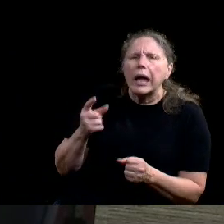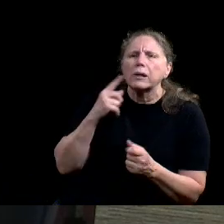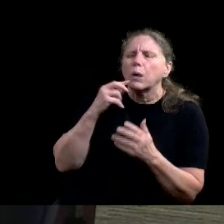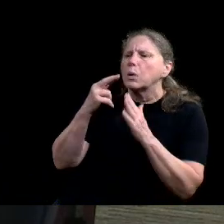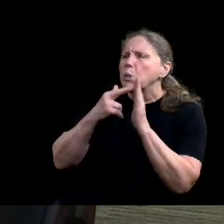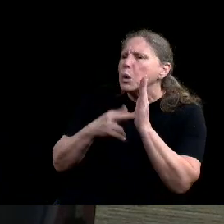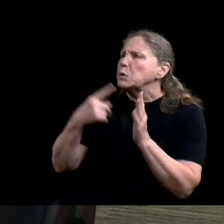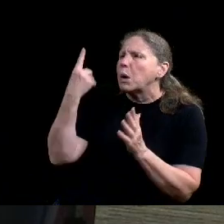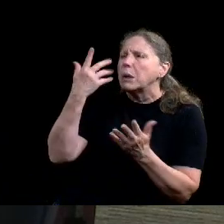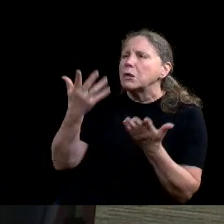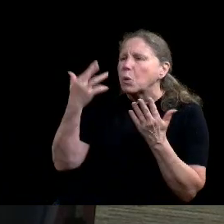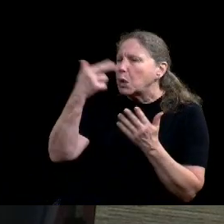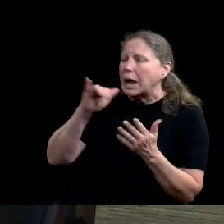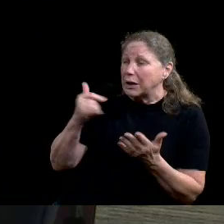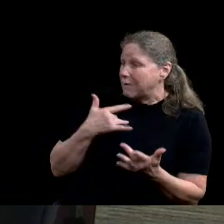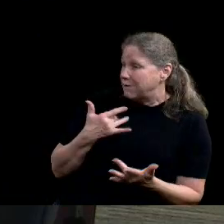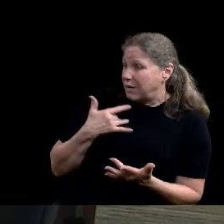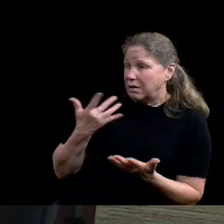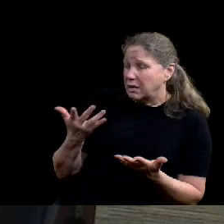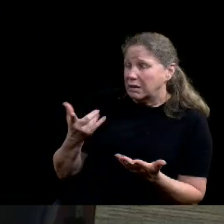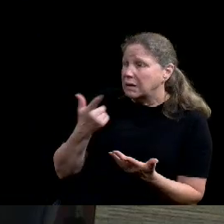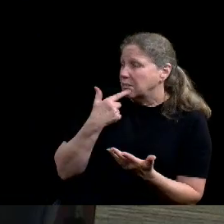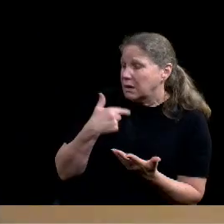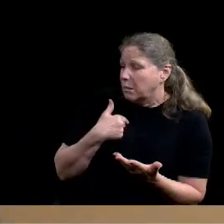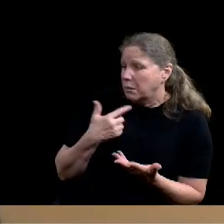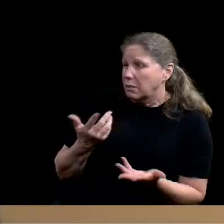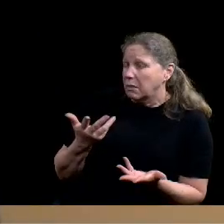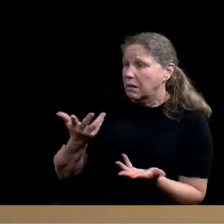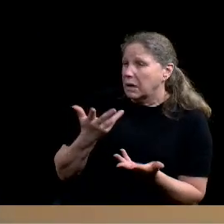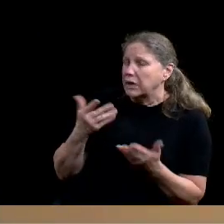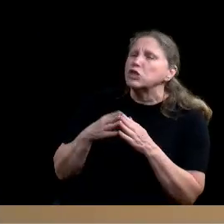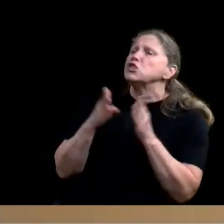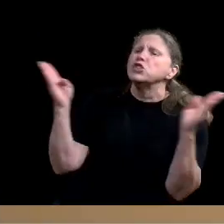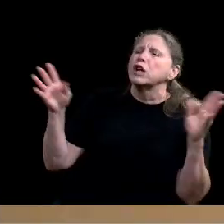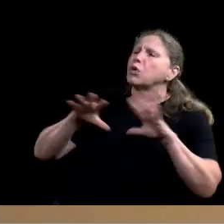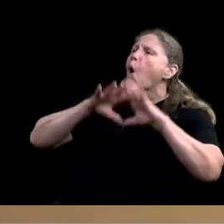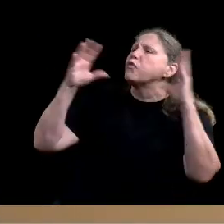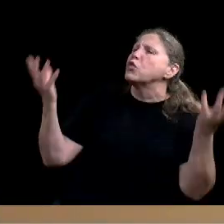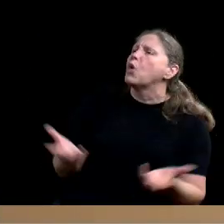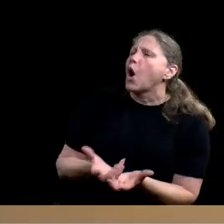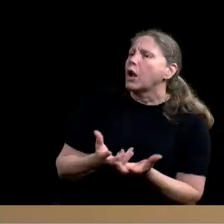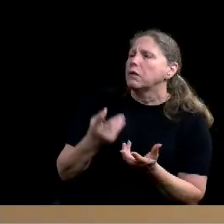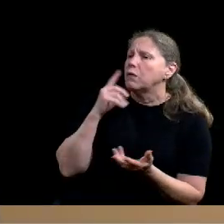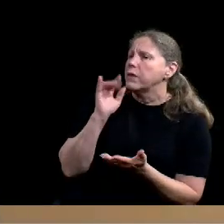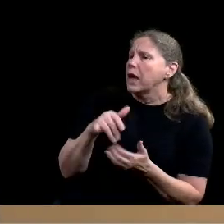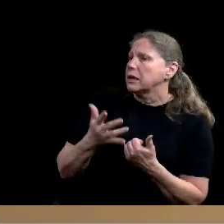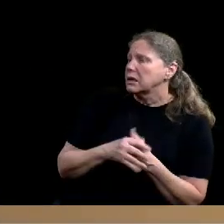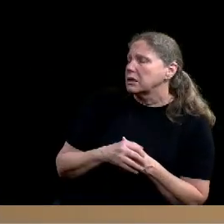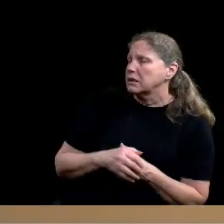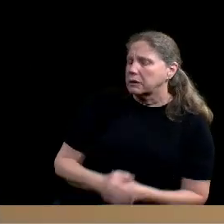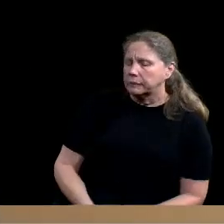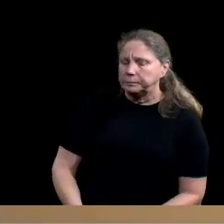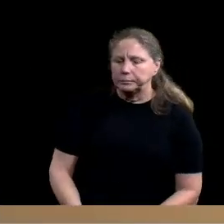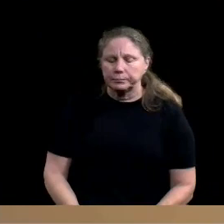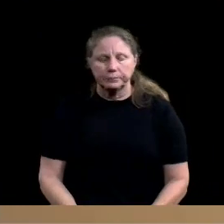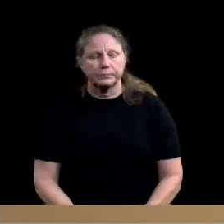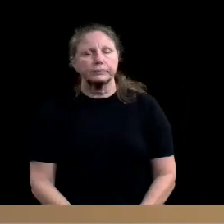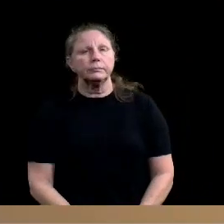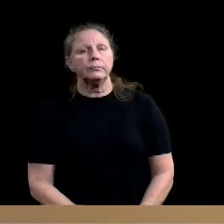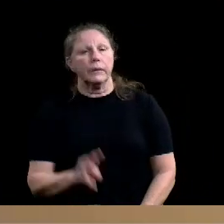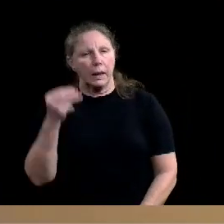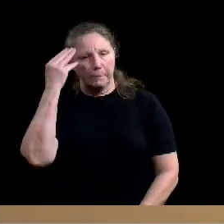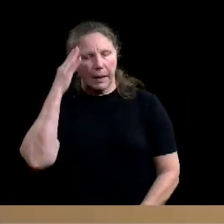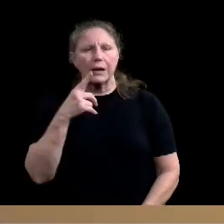and just the general basics of what you know right now for that? You know, we're talking about very small businesses is the group that are targeted